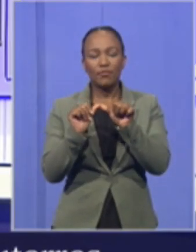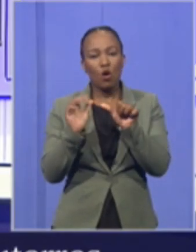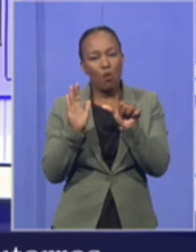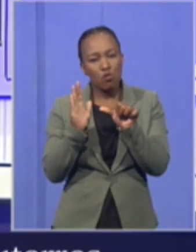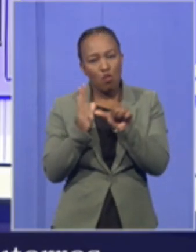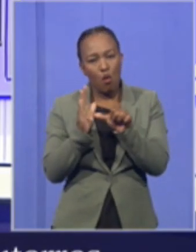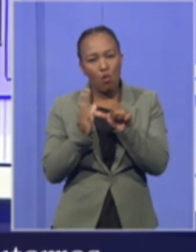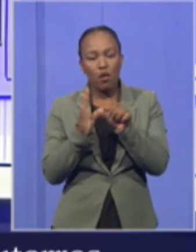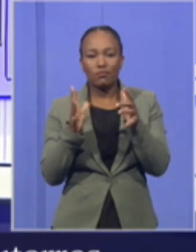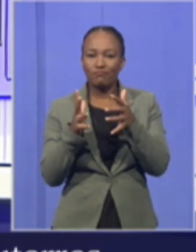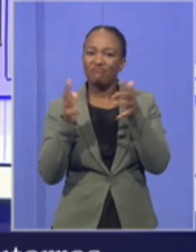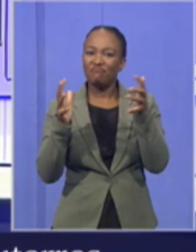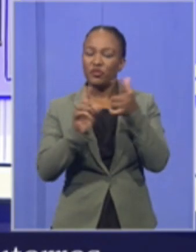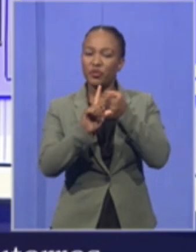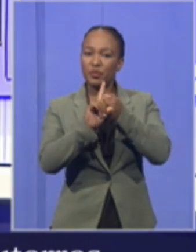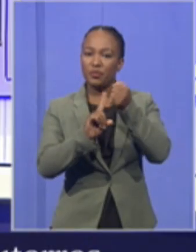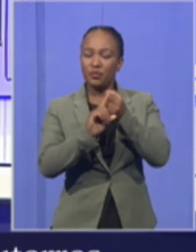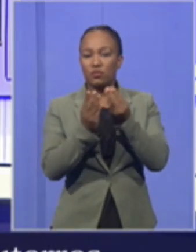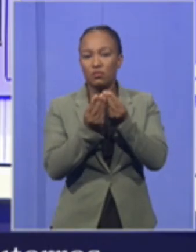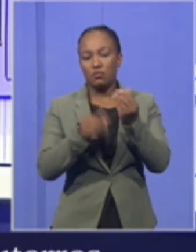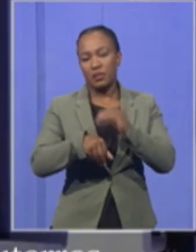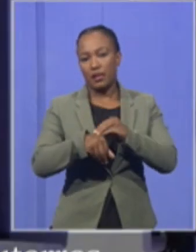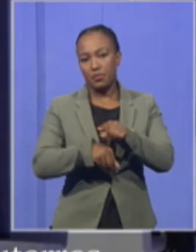thata go lwantsha bothata boo.